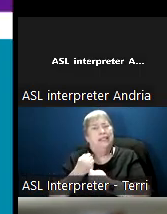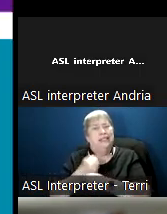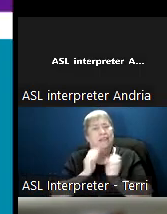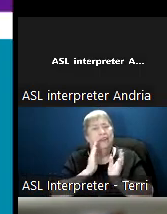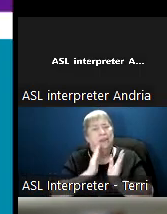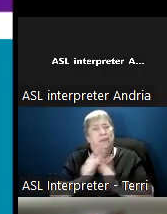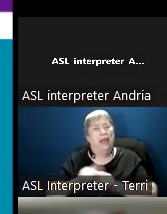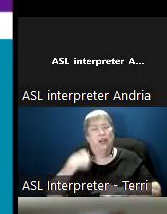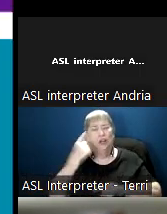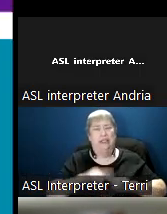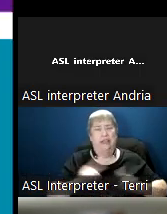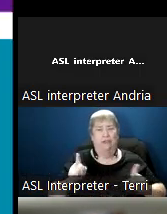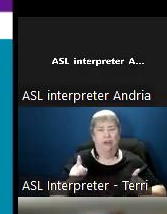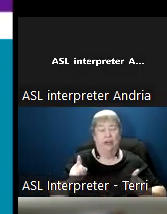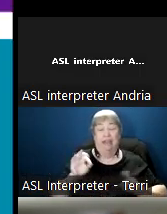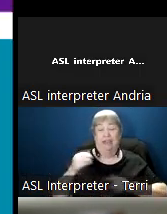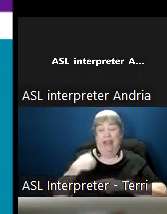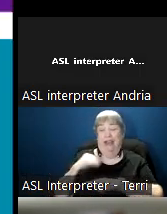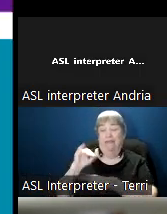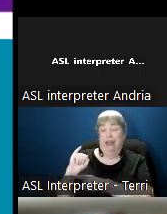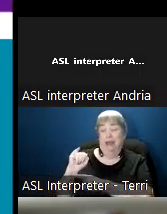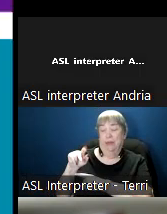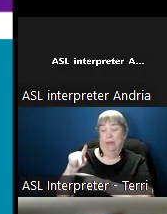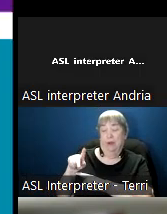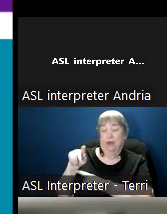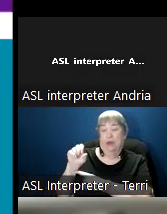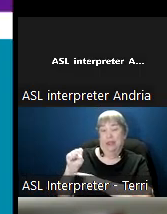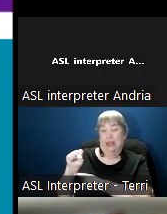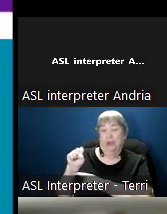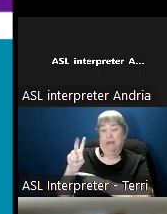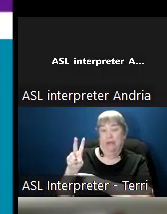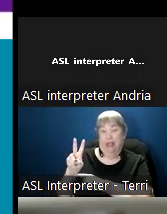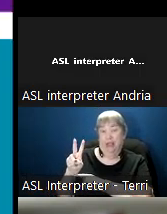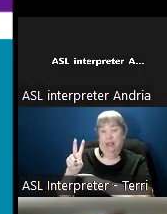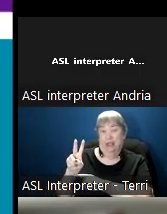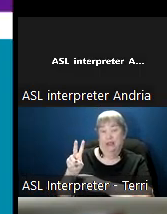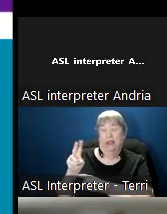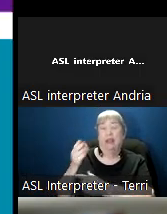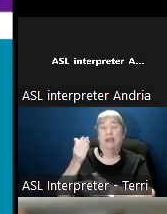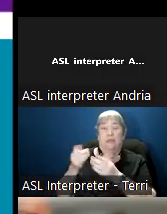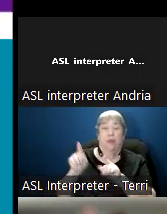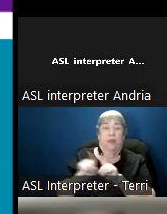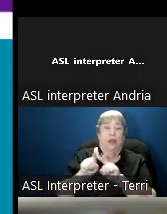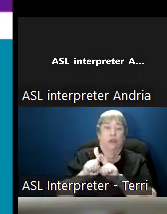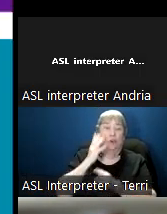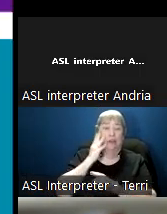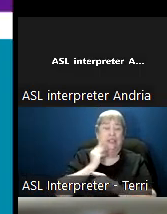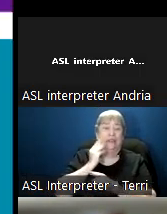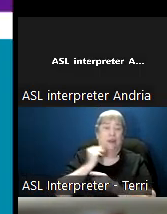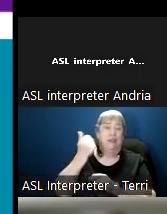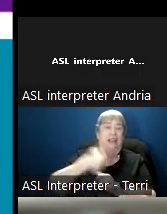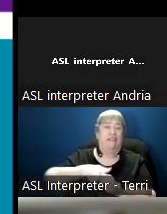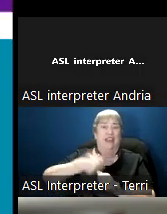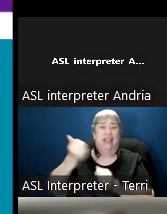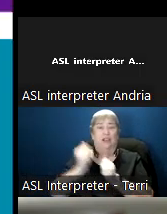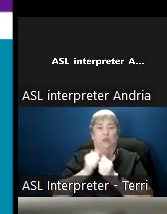experiencing intimate partner sexual violence, they're probably also experiencing everything else on the power and control